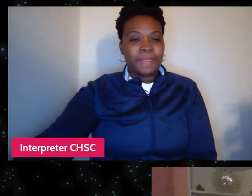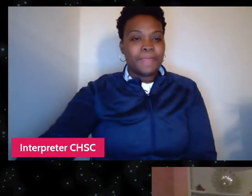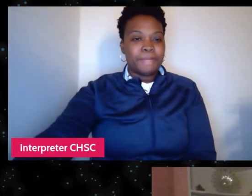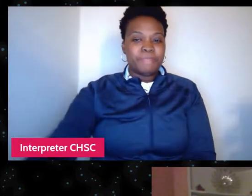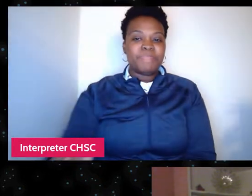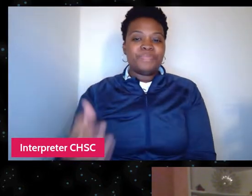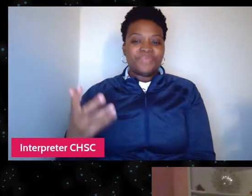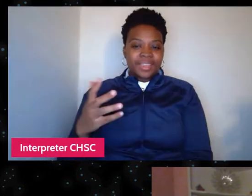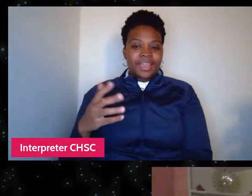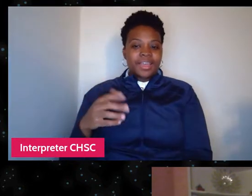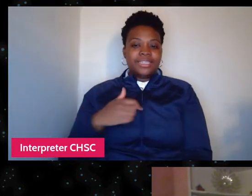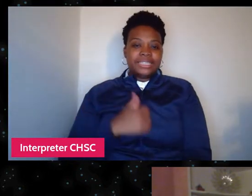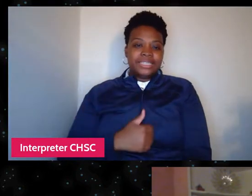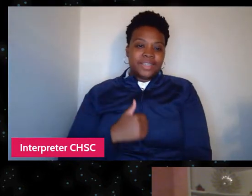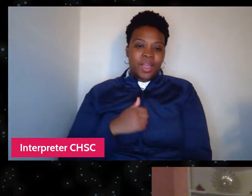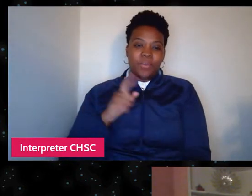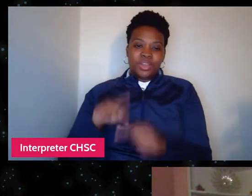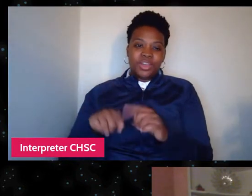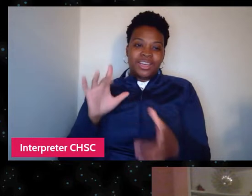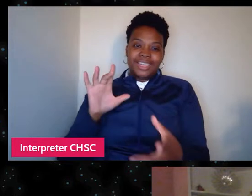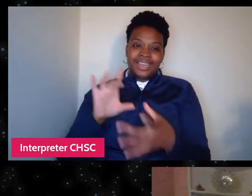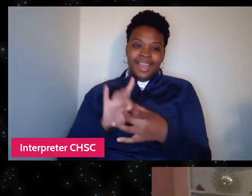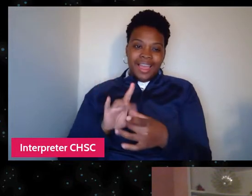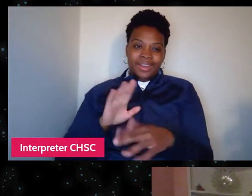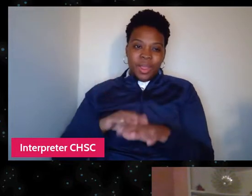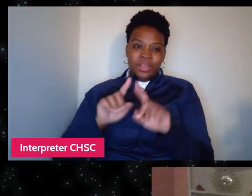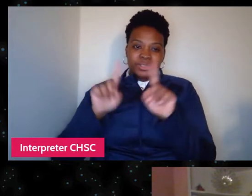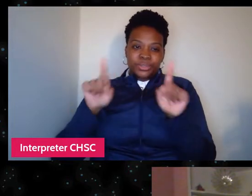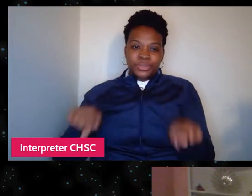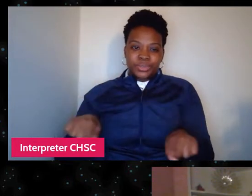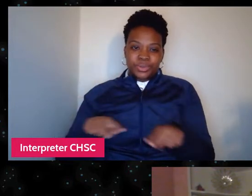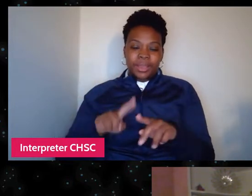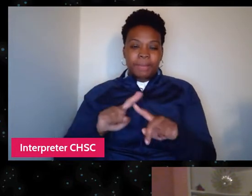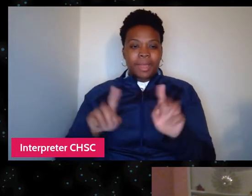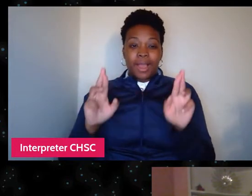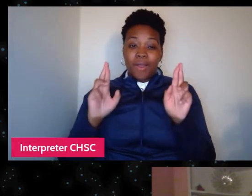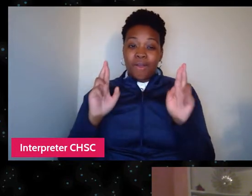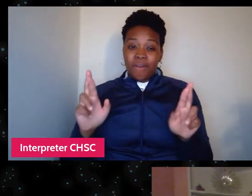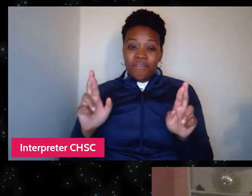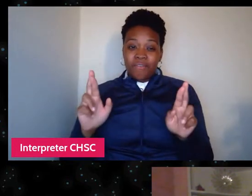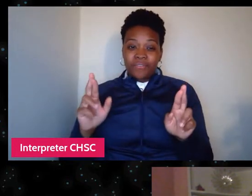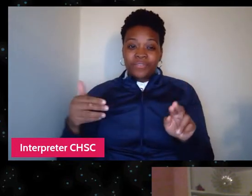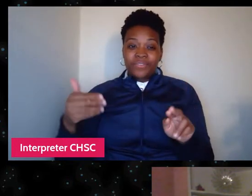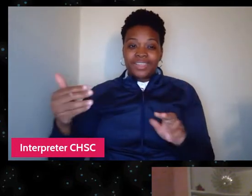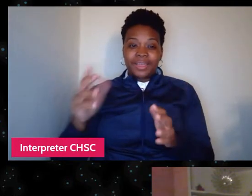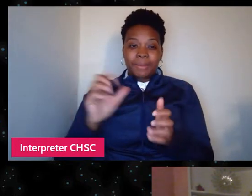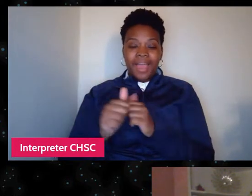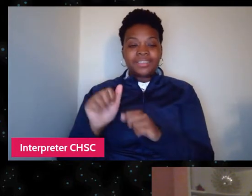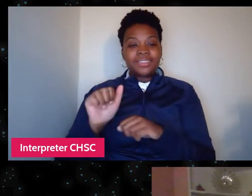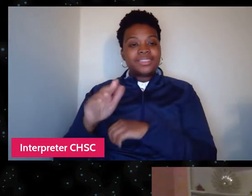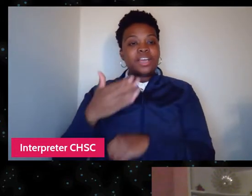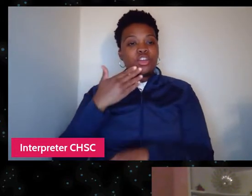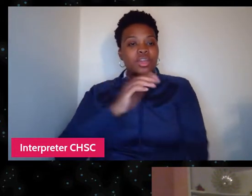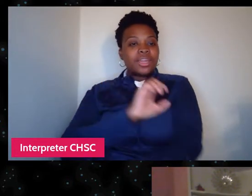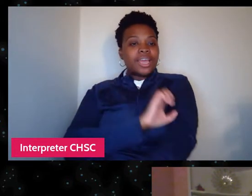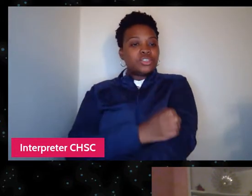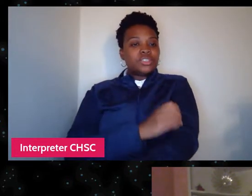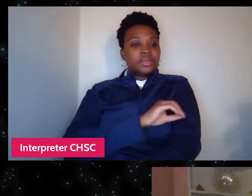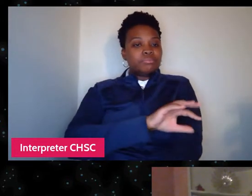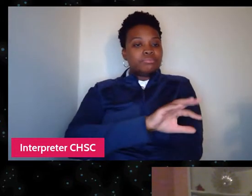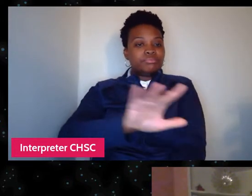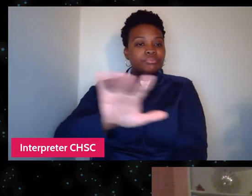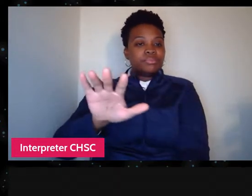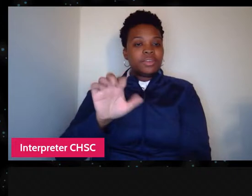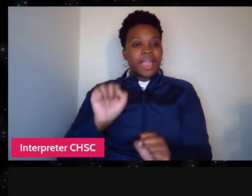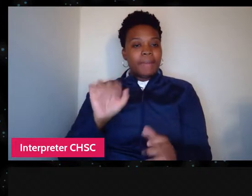films. We're so sorry we couldn't connect them on screen, but hopefully in passing, you guys send good vibes and you're able to connect soon.